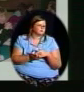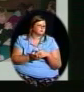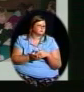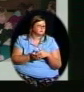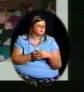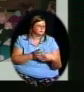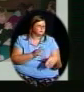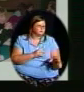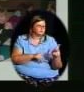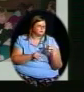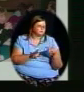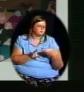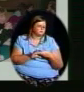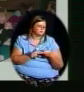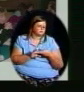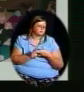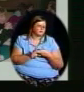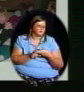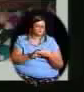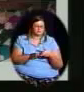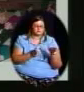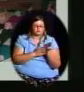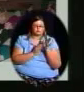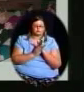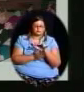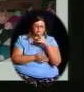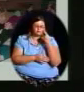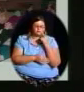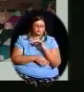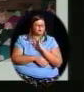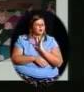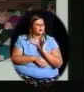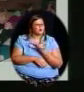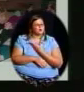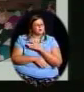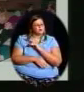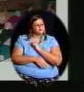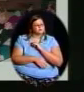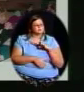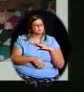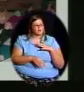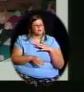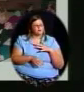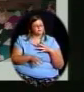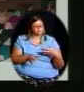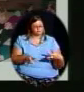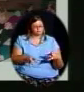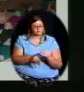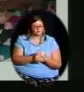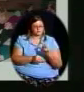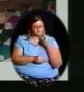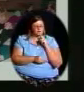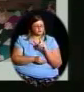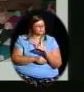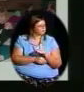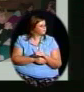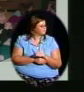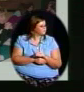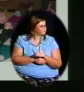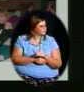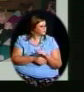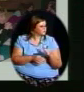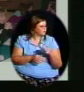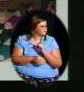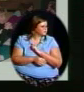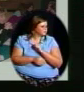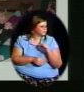Olathe conference. And that is kudos to our staff that had put that together under the leadership of Dr. Heinen, so that we would have an opportunity for our staff